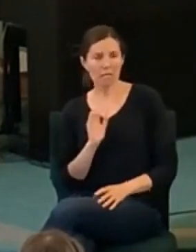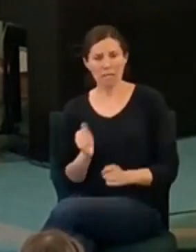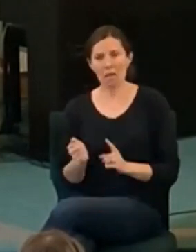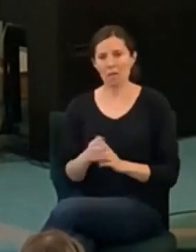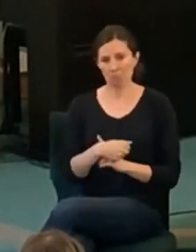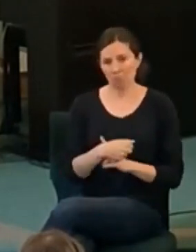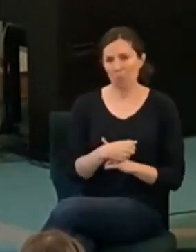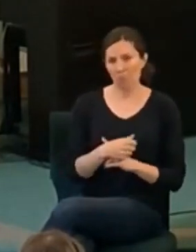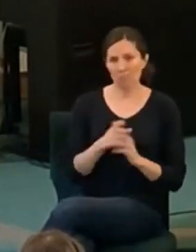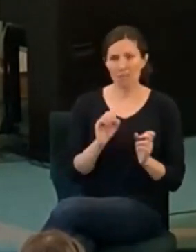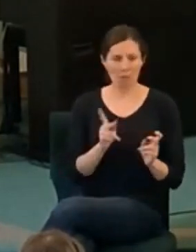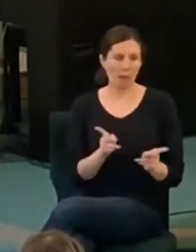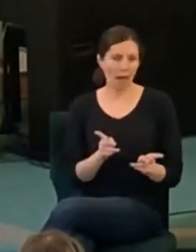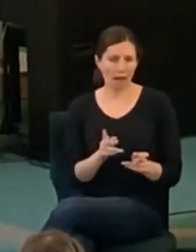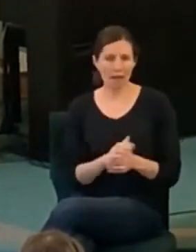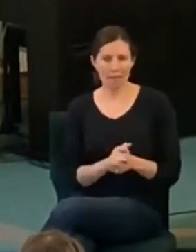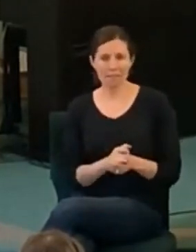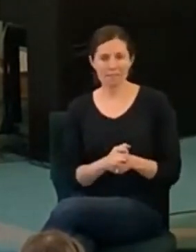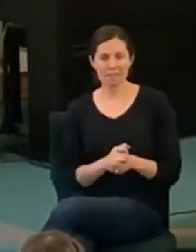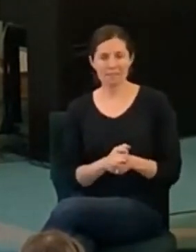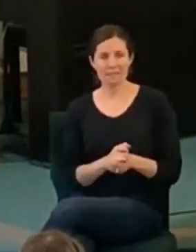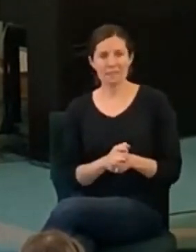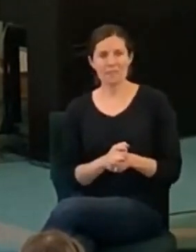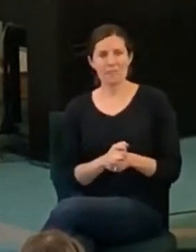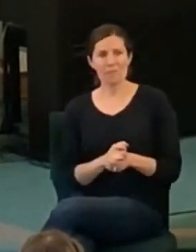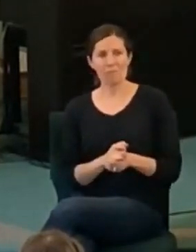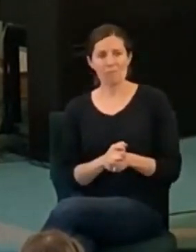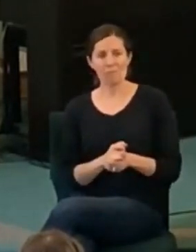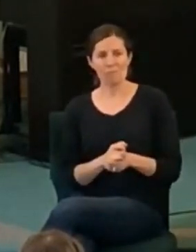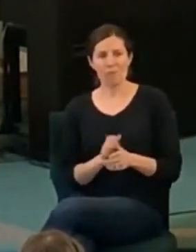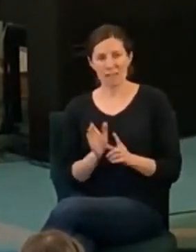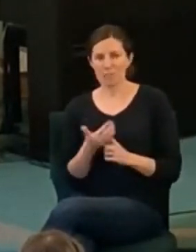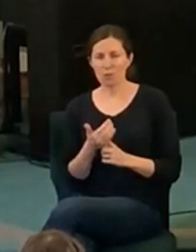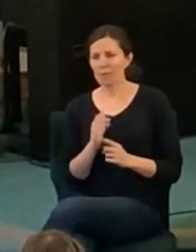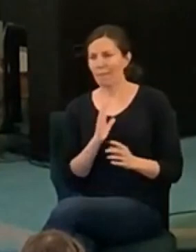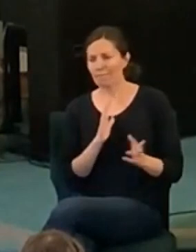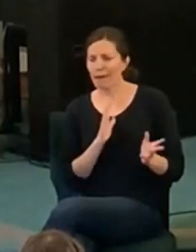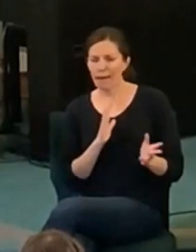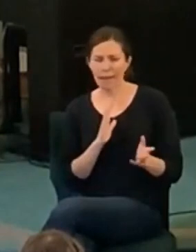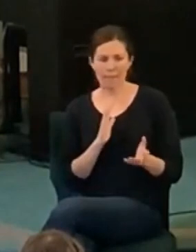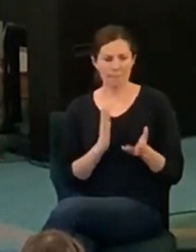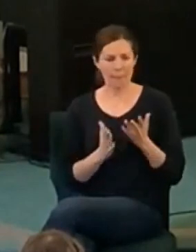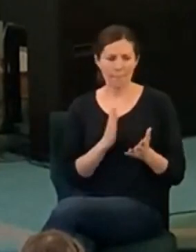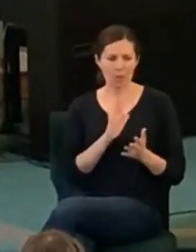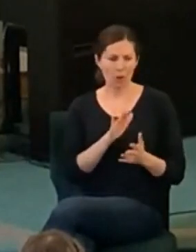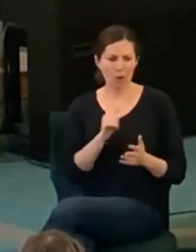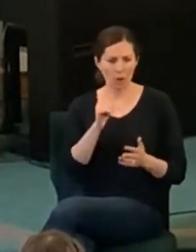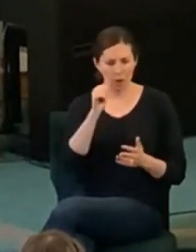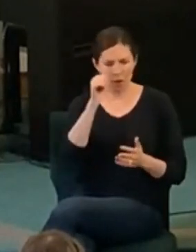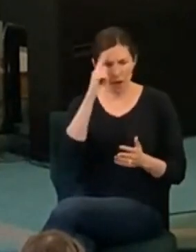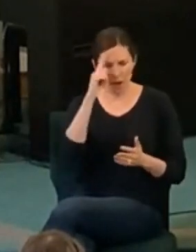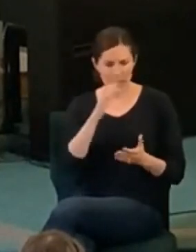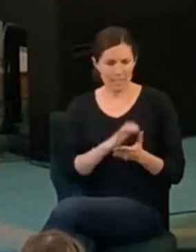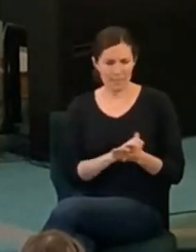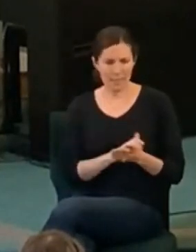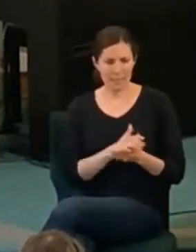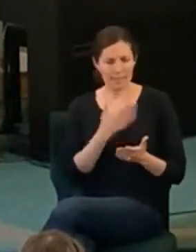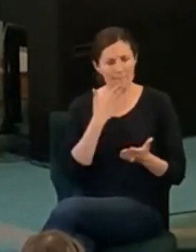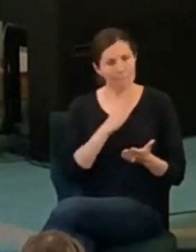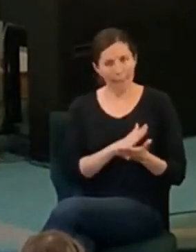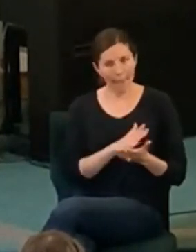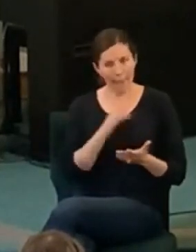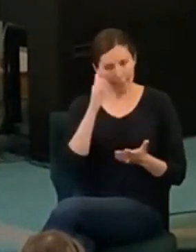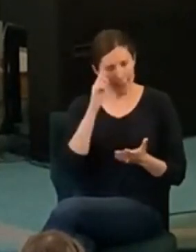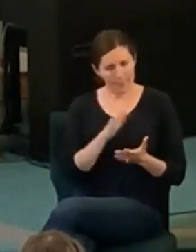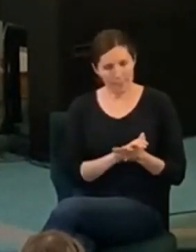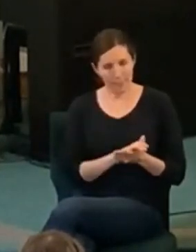grace. Notice how Jesus didn't dismiss her sin. He didn't rationalize it and